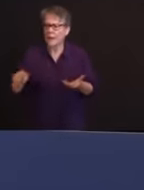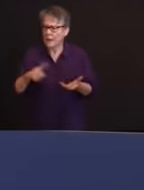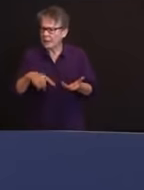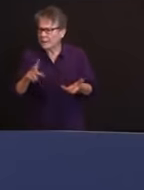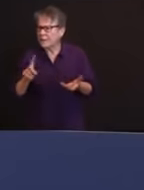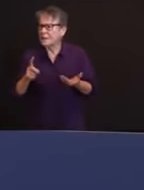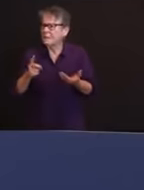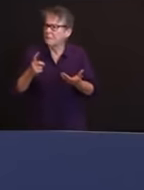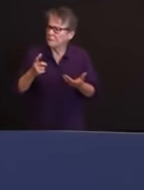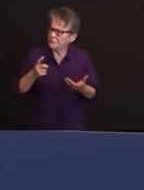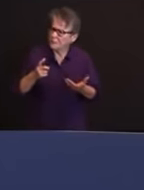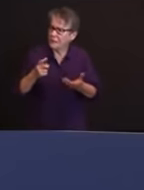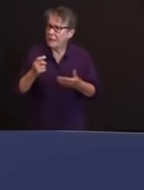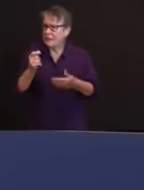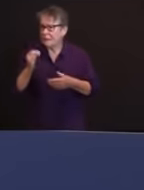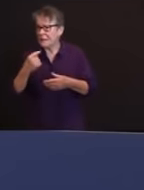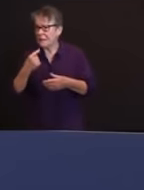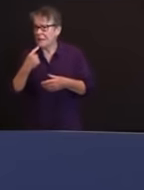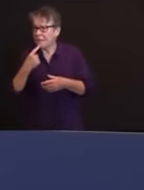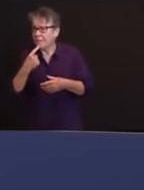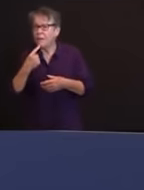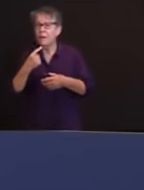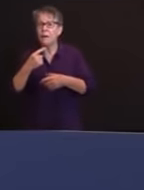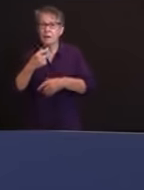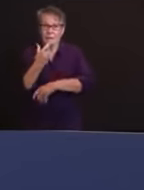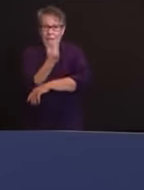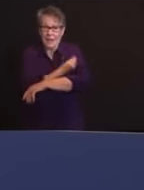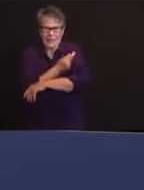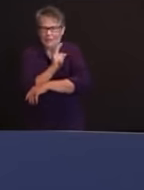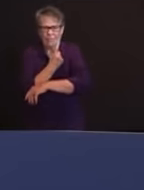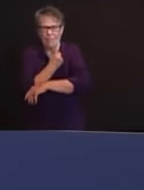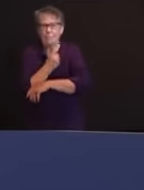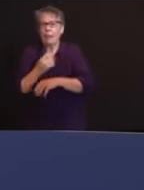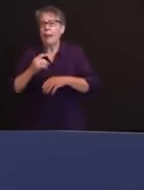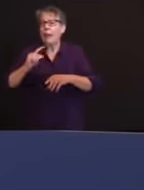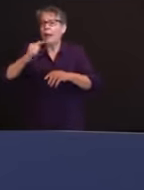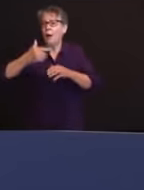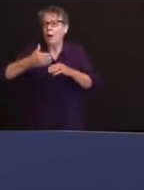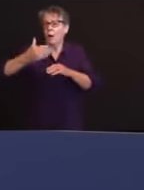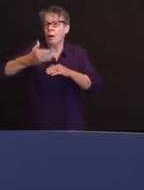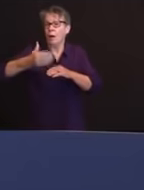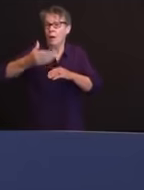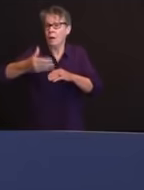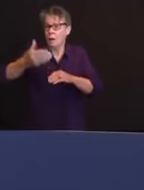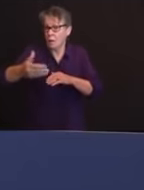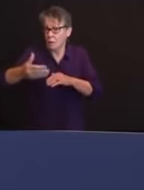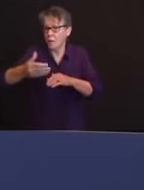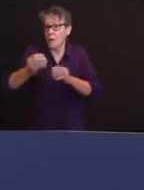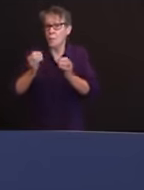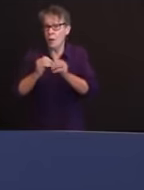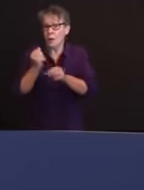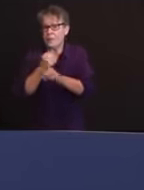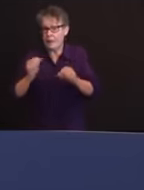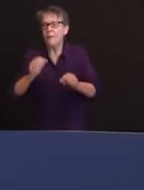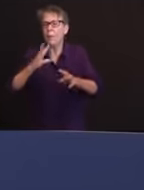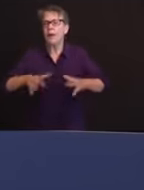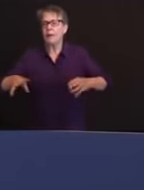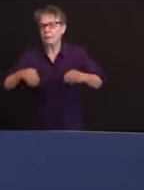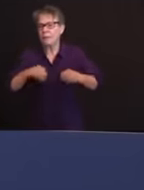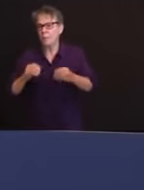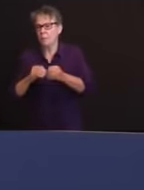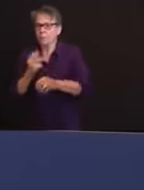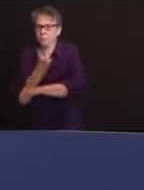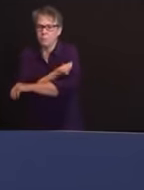at a later date, when more data is available on the effectiveness and the safety of the vaccine. They noted that